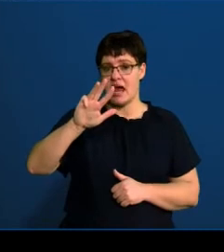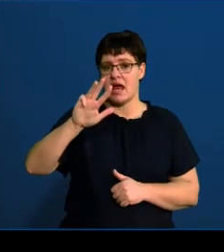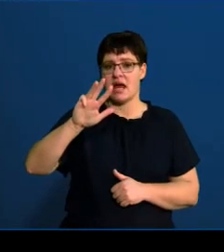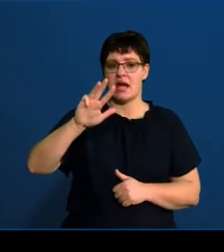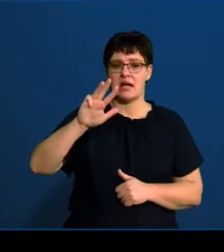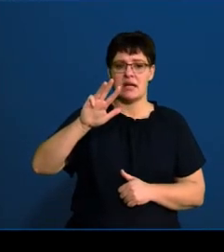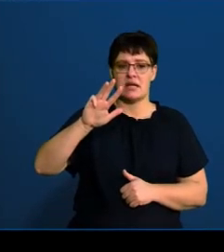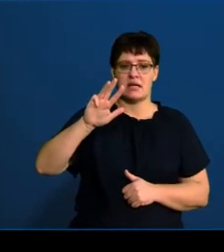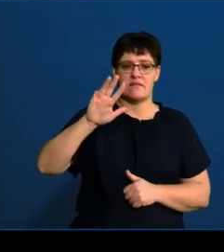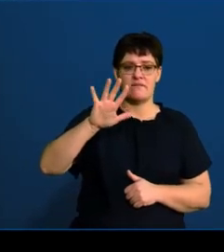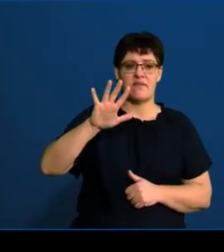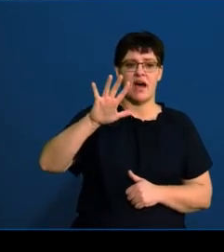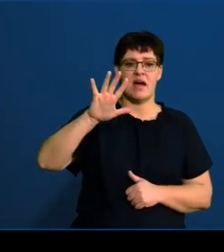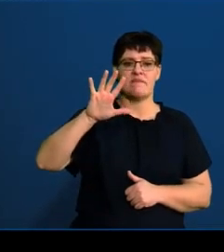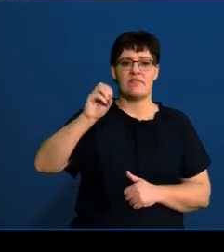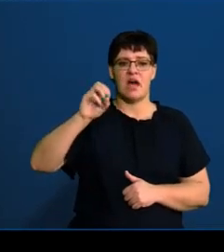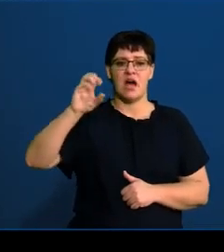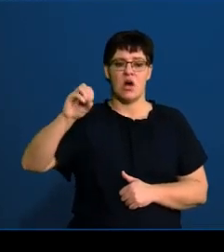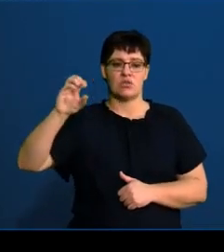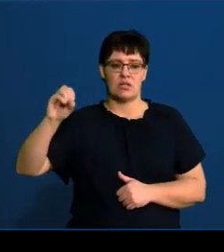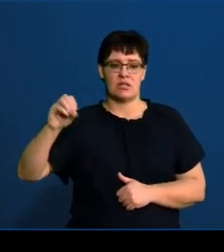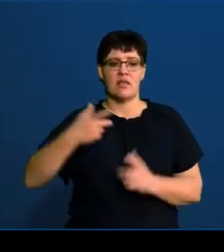7,905,000. And then it goes to